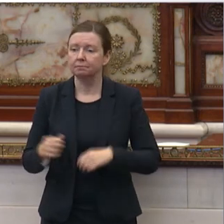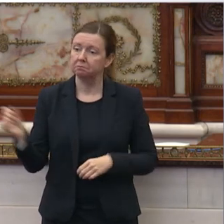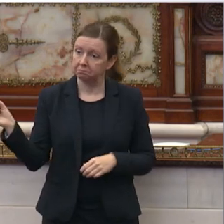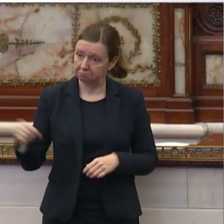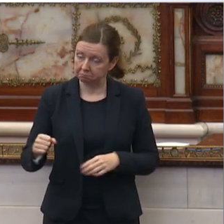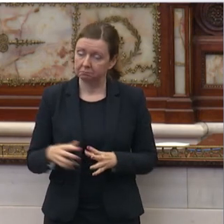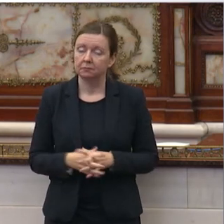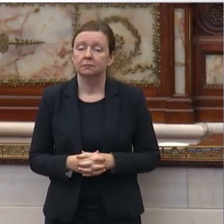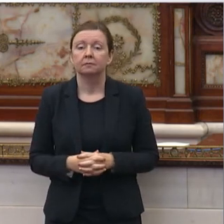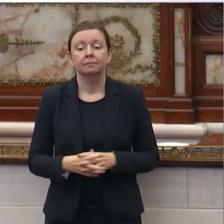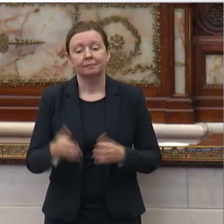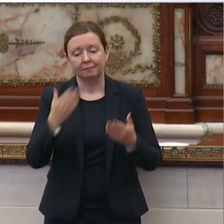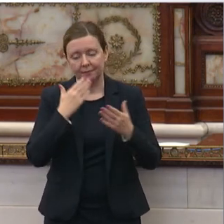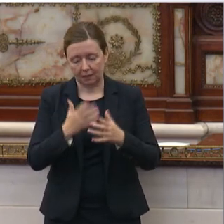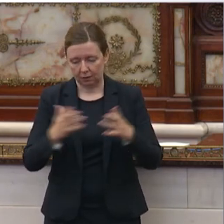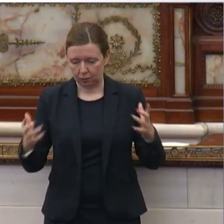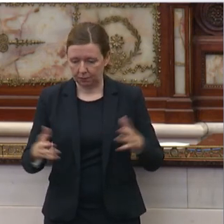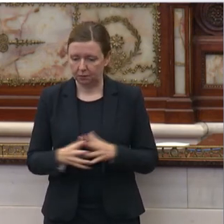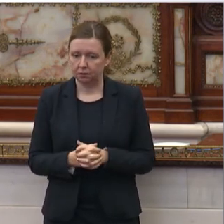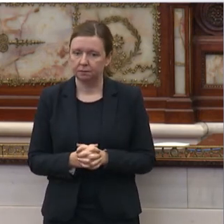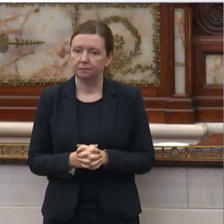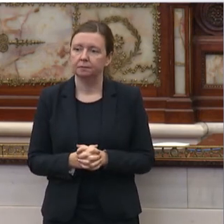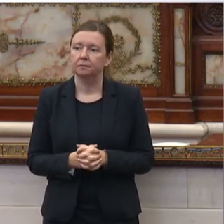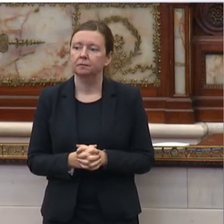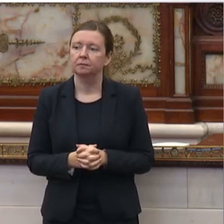Absolutely. Thank you very much.